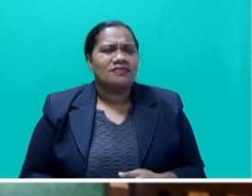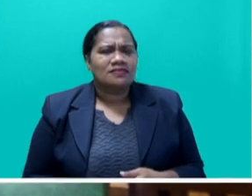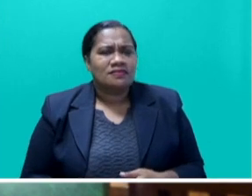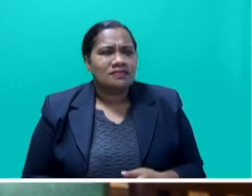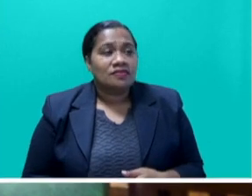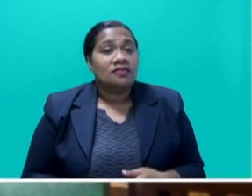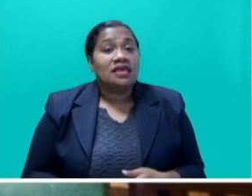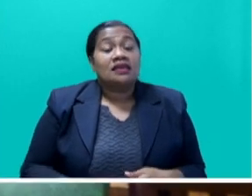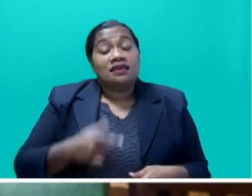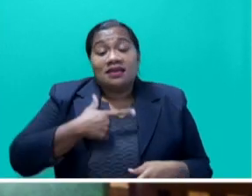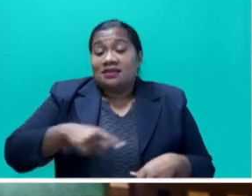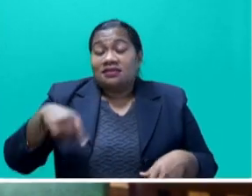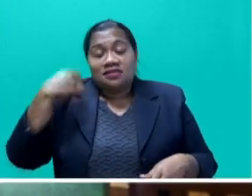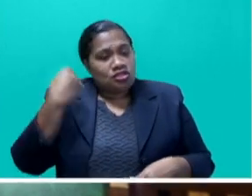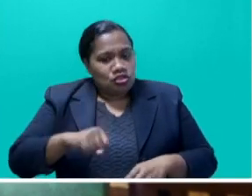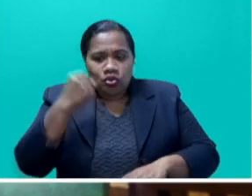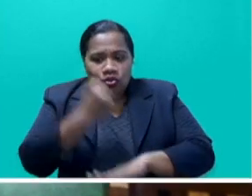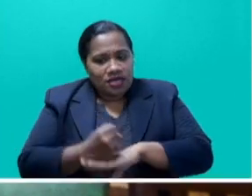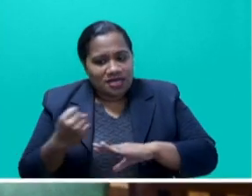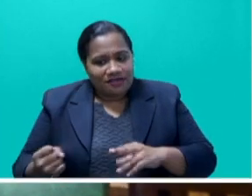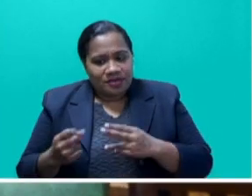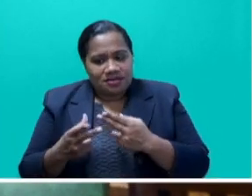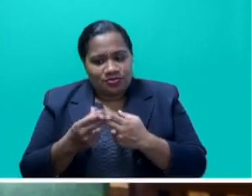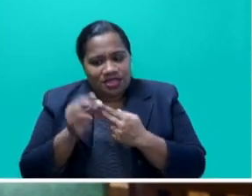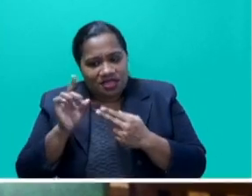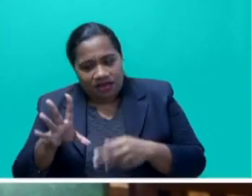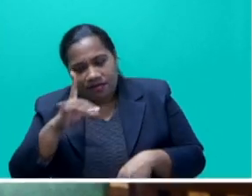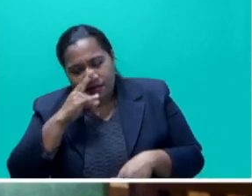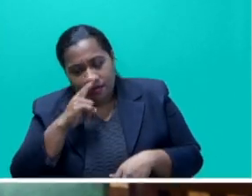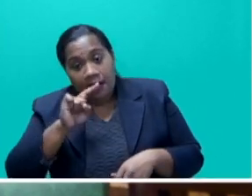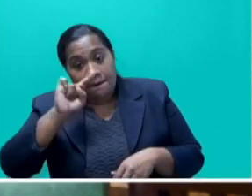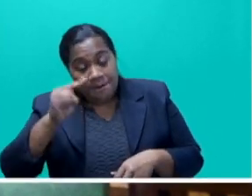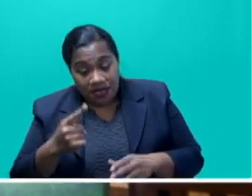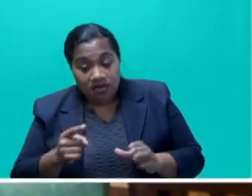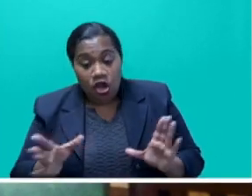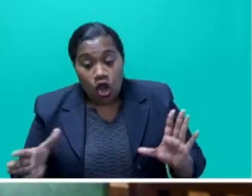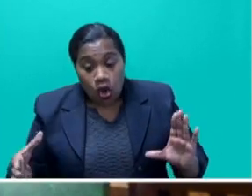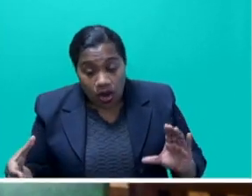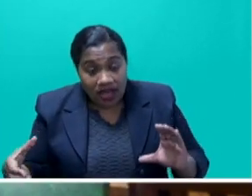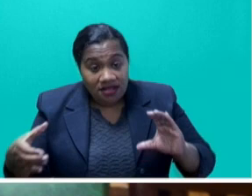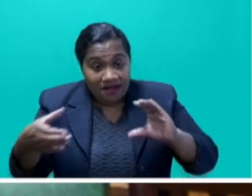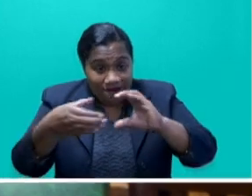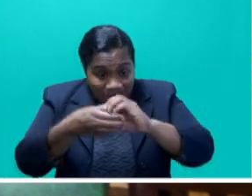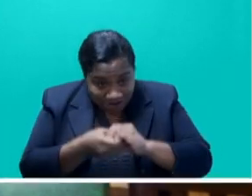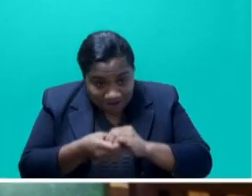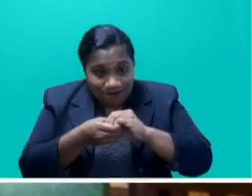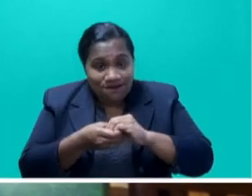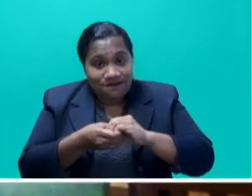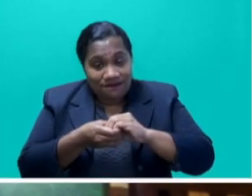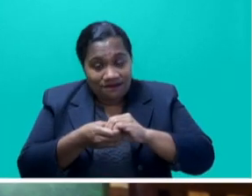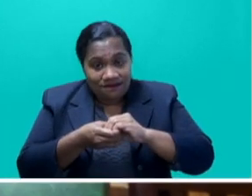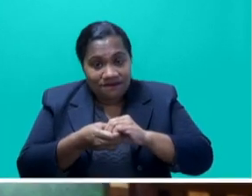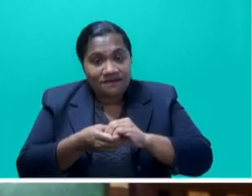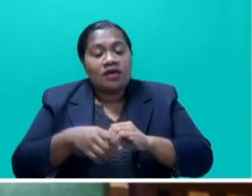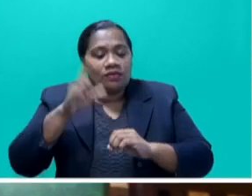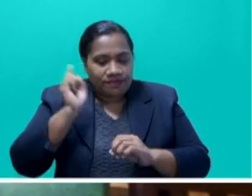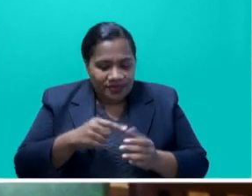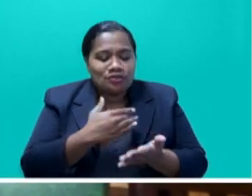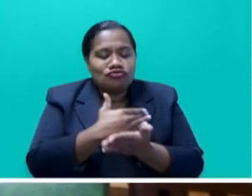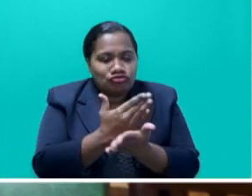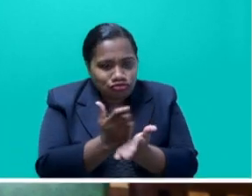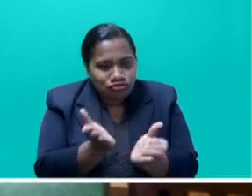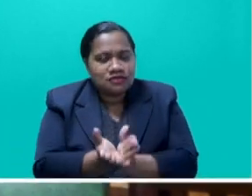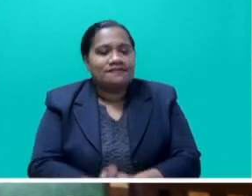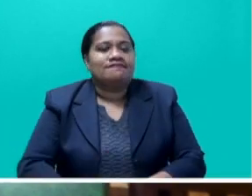no government without people. But collective security, I say that again, collective security is a shared